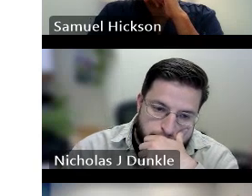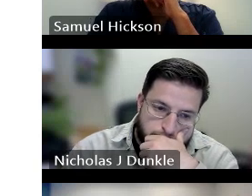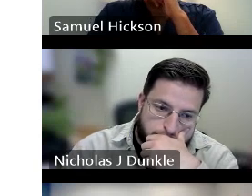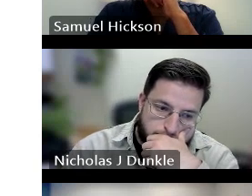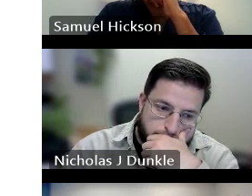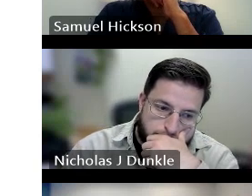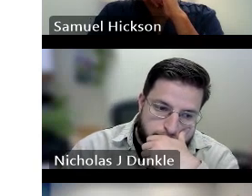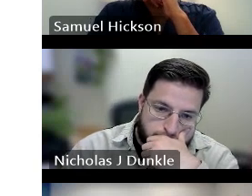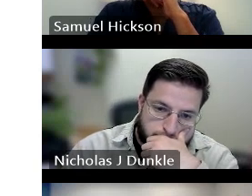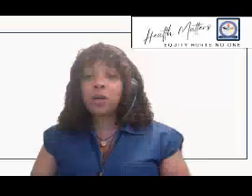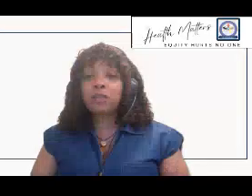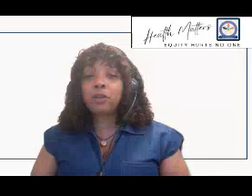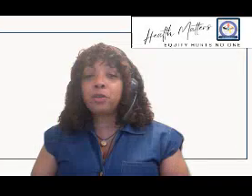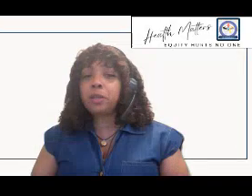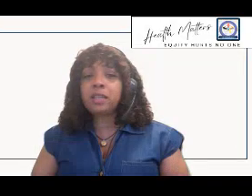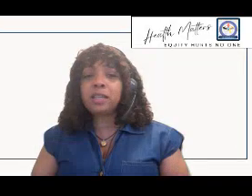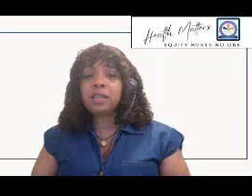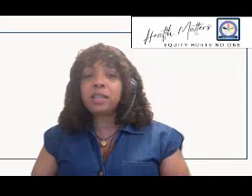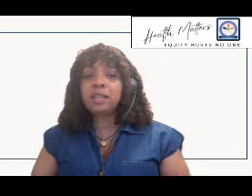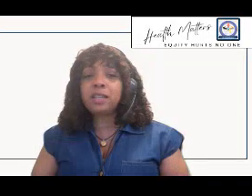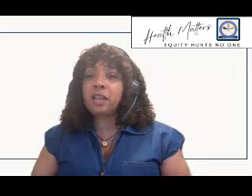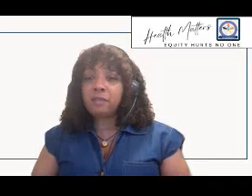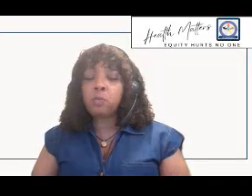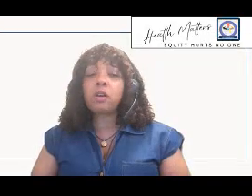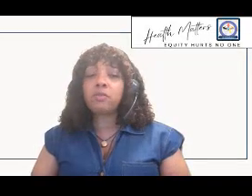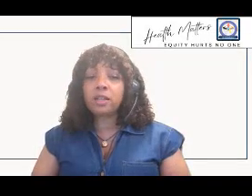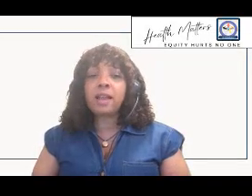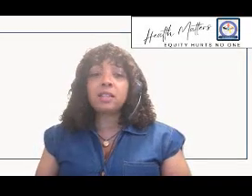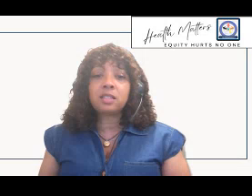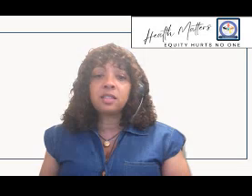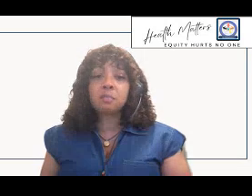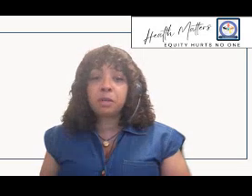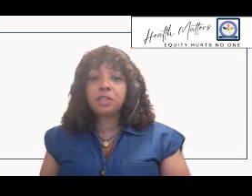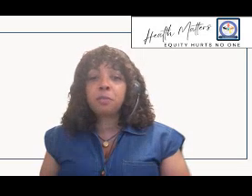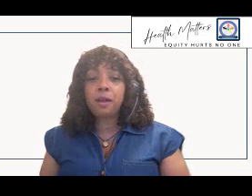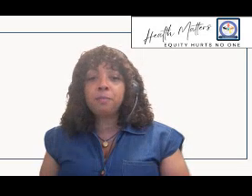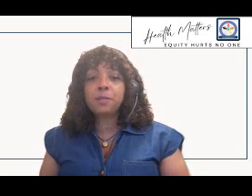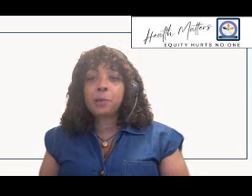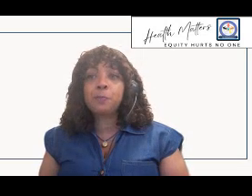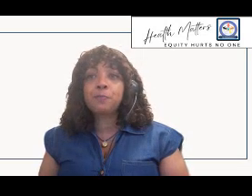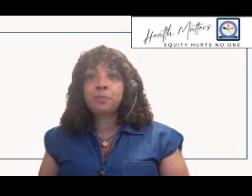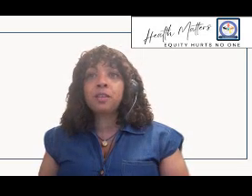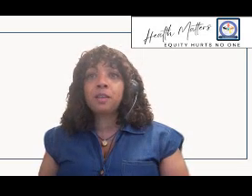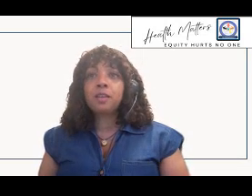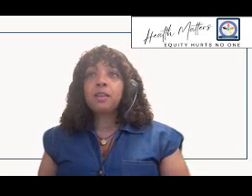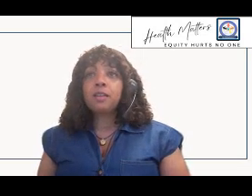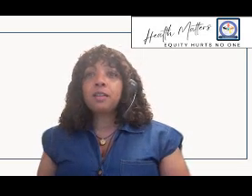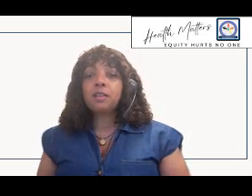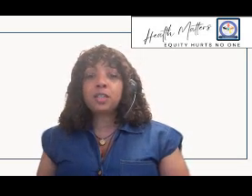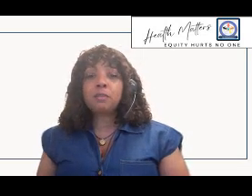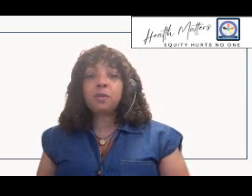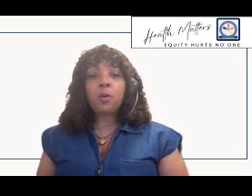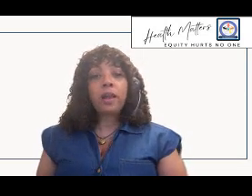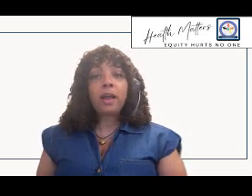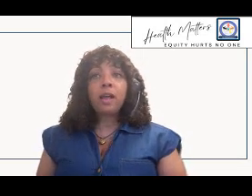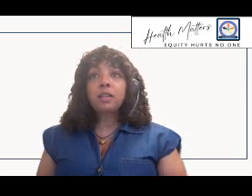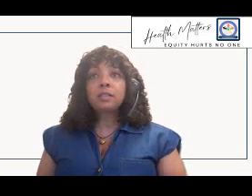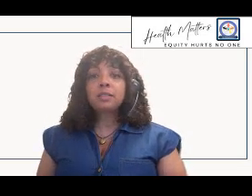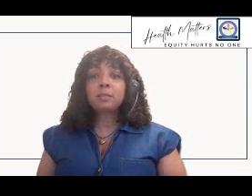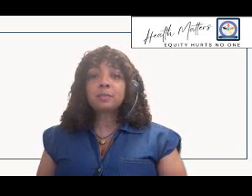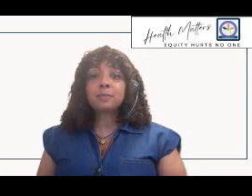truly staff to this work, and they're doing the analysis, the heavy work of the analysis and budget prep. So let's keep